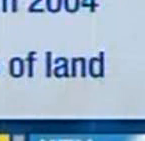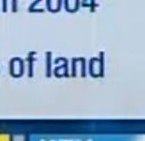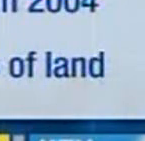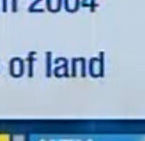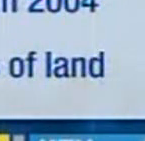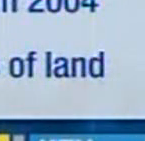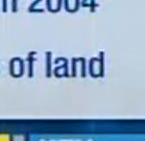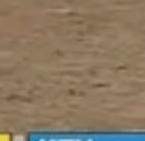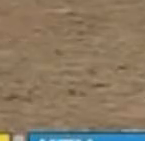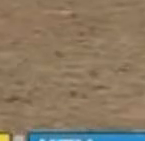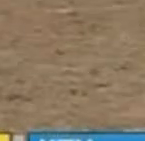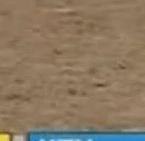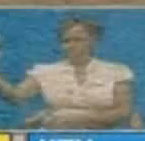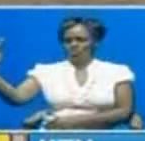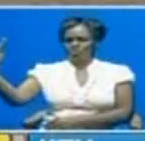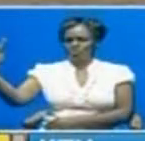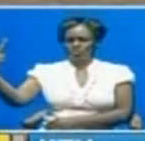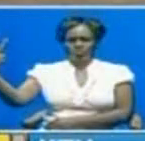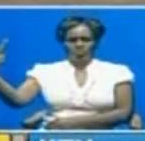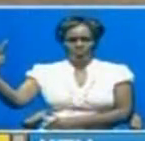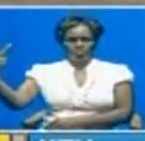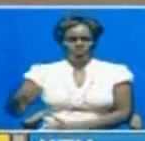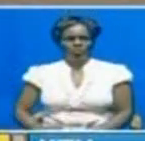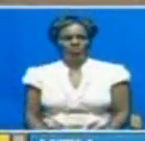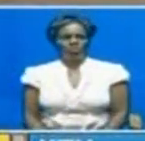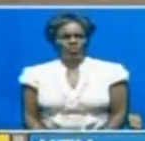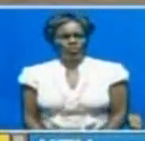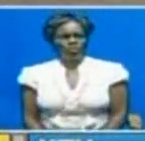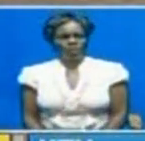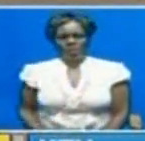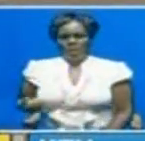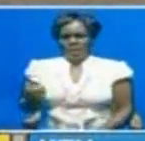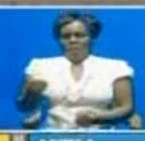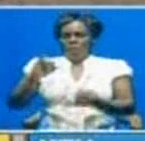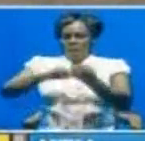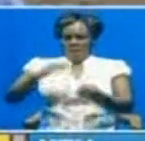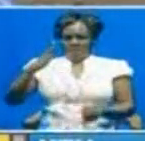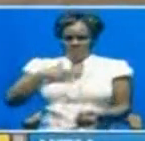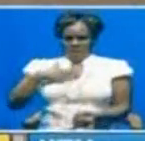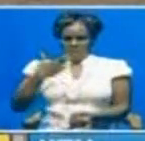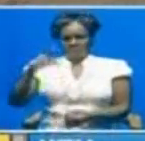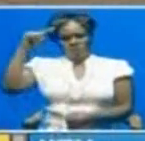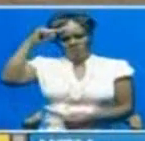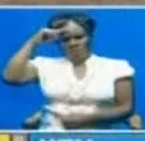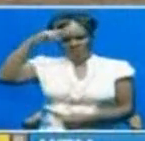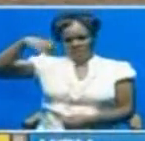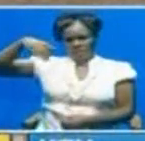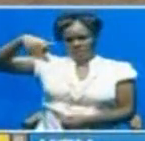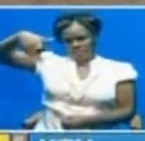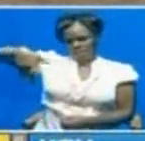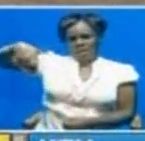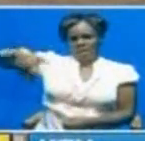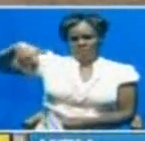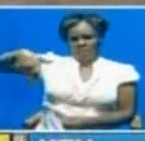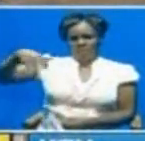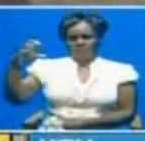in 2002. I married to Doreen Muindwa Kathurima, who is originally from Zambia. She's